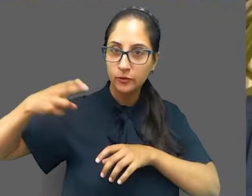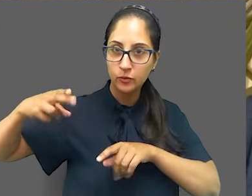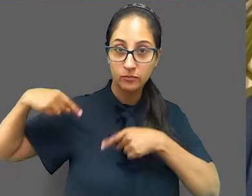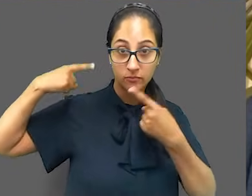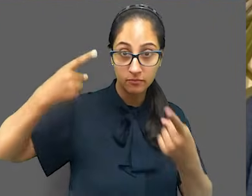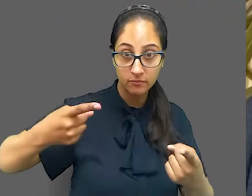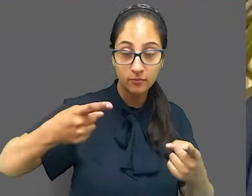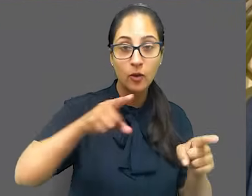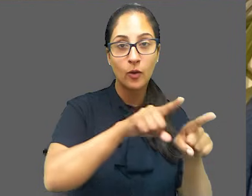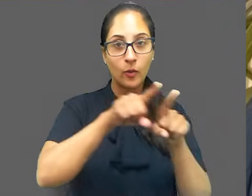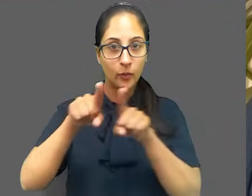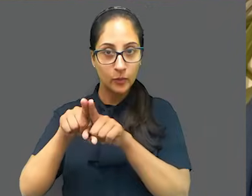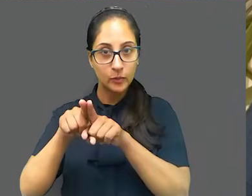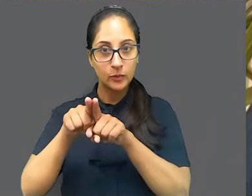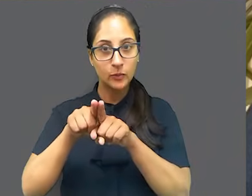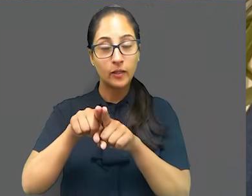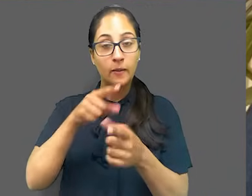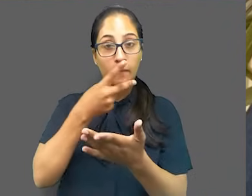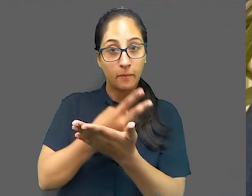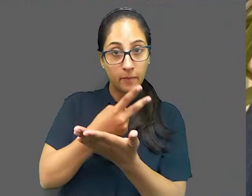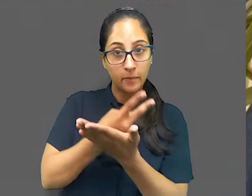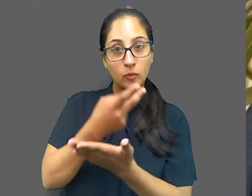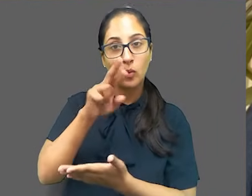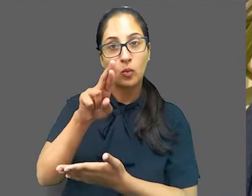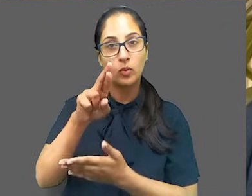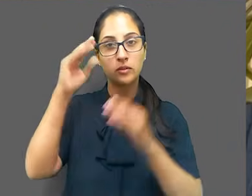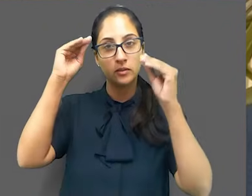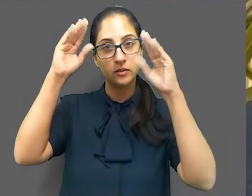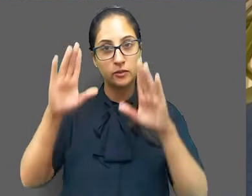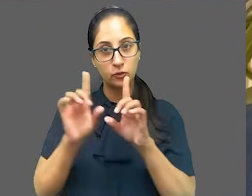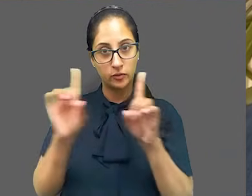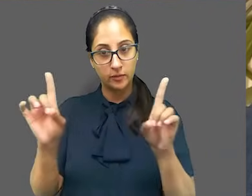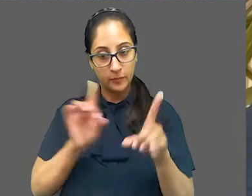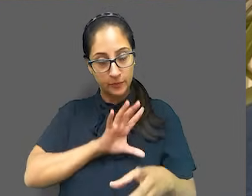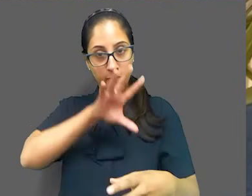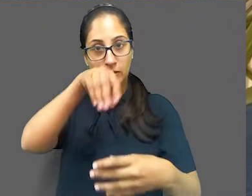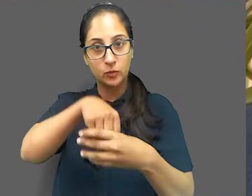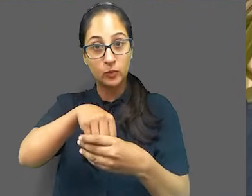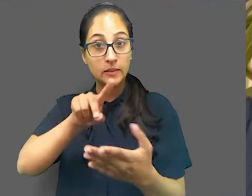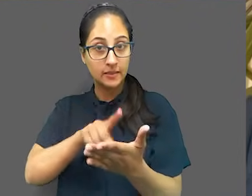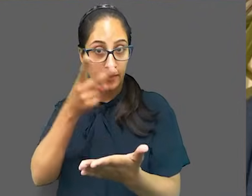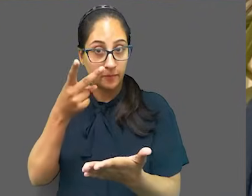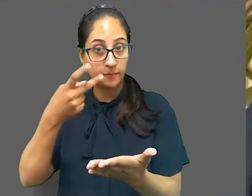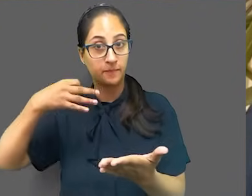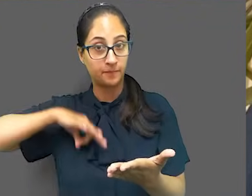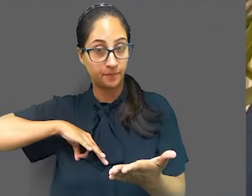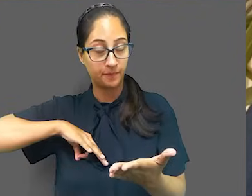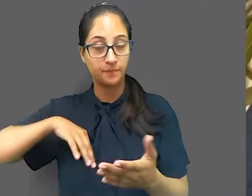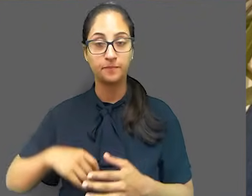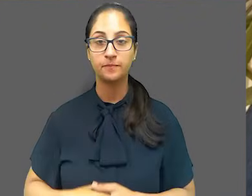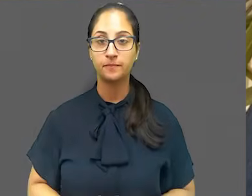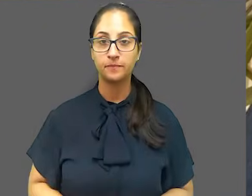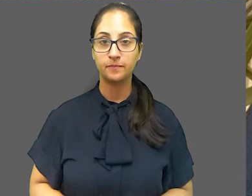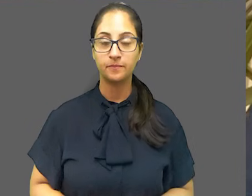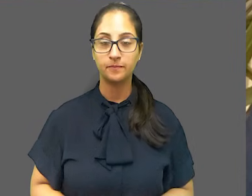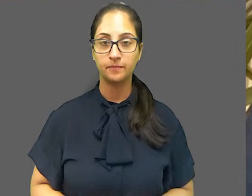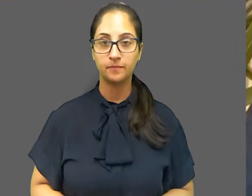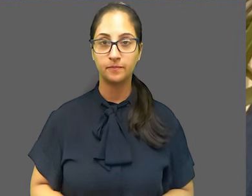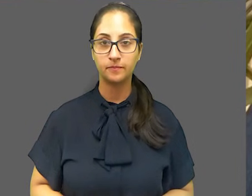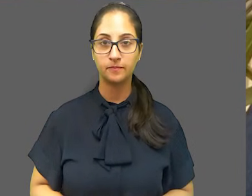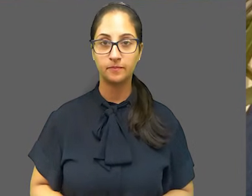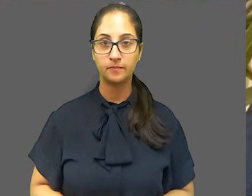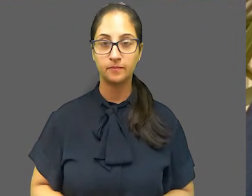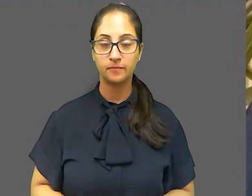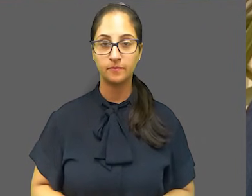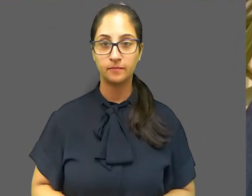Muslim civilizations with either a master's or a teaching diploma. And the